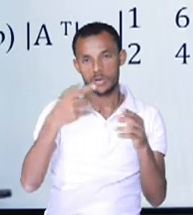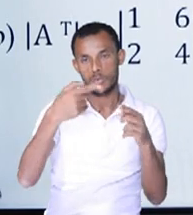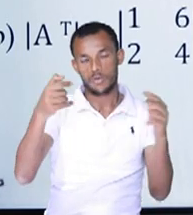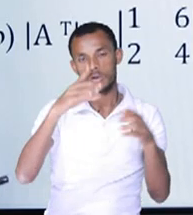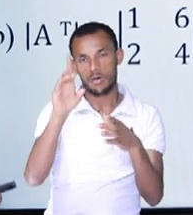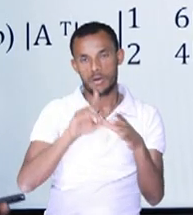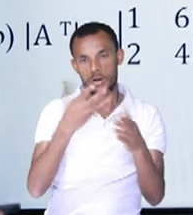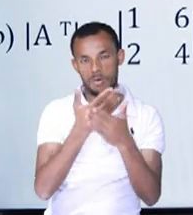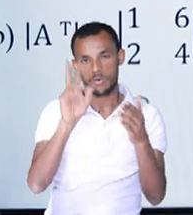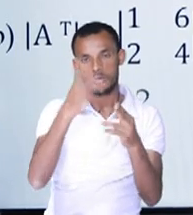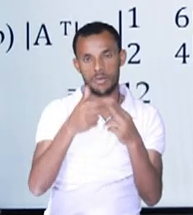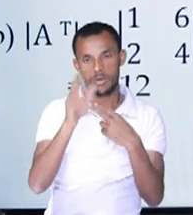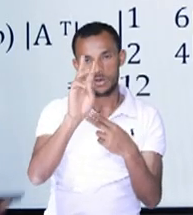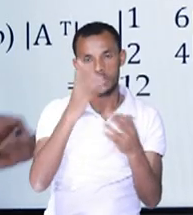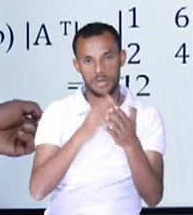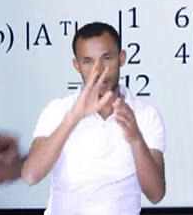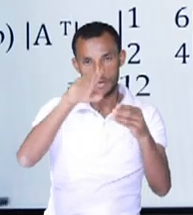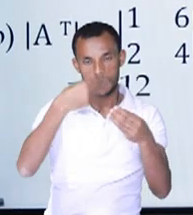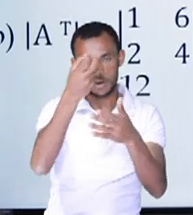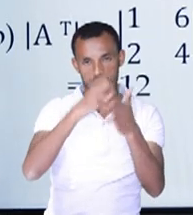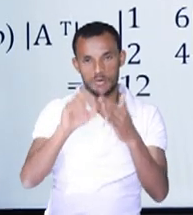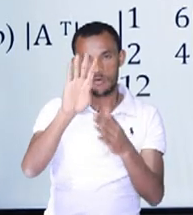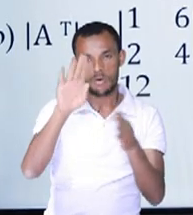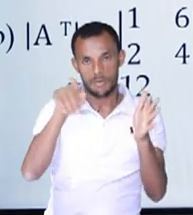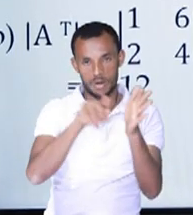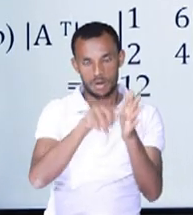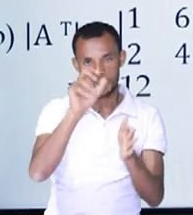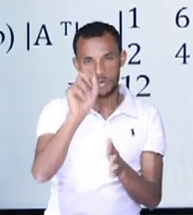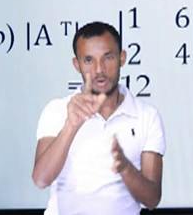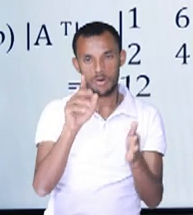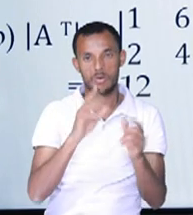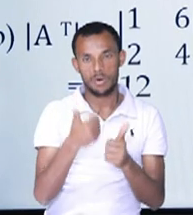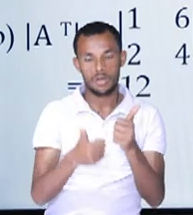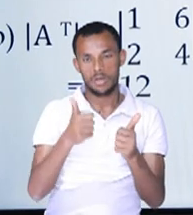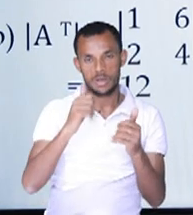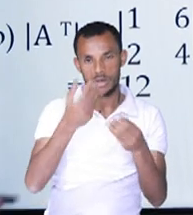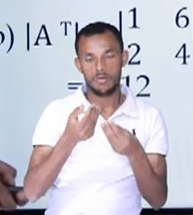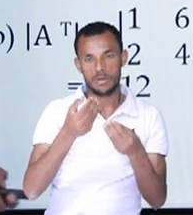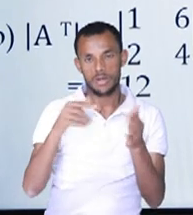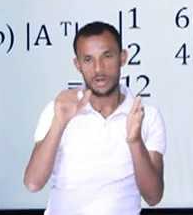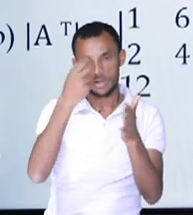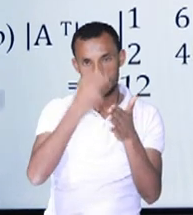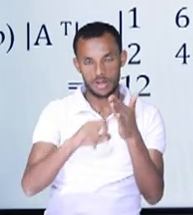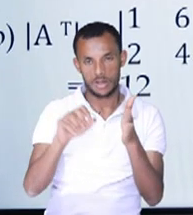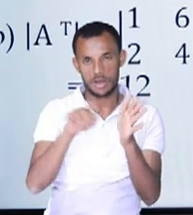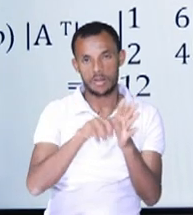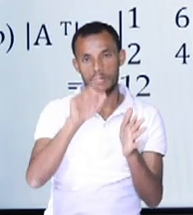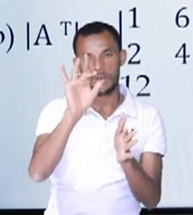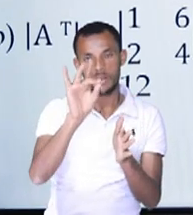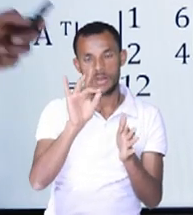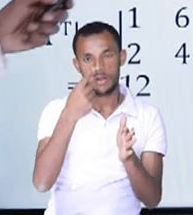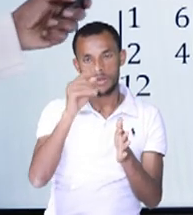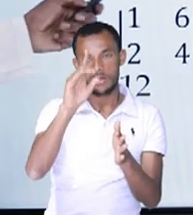6. It gives a result to be 4 minus 12, which gives a result to be negative 8. So what you are looking?